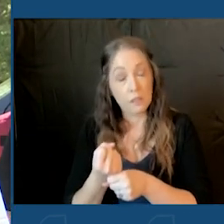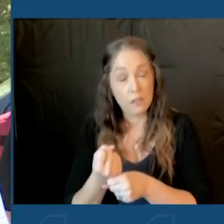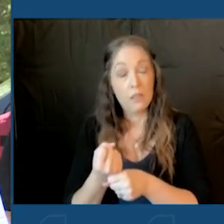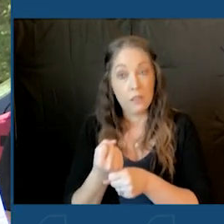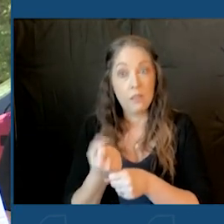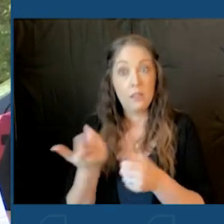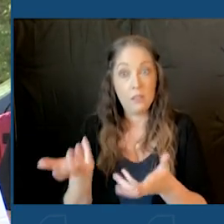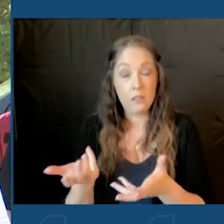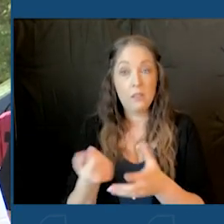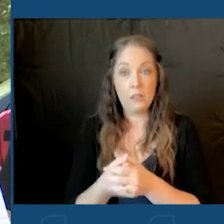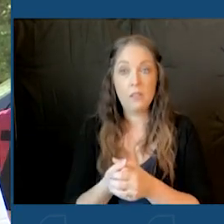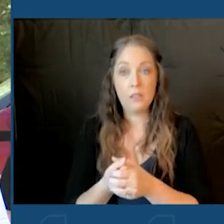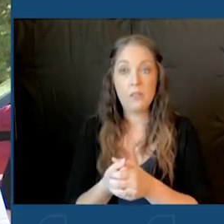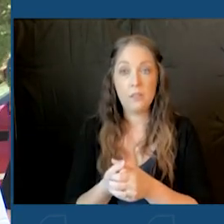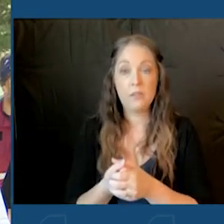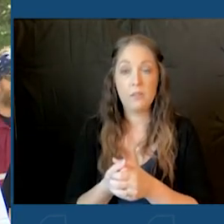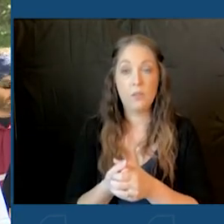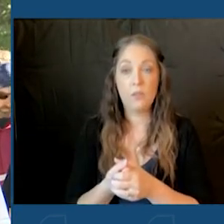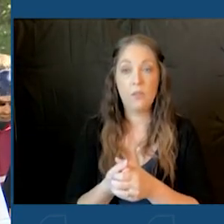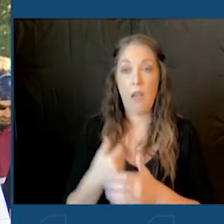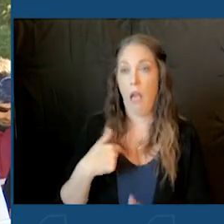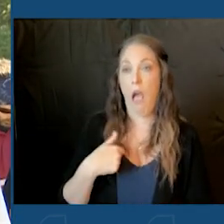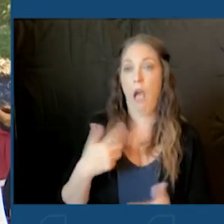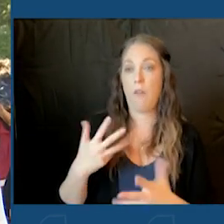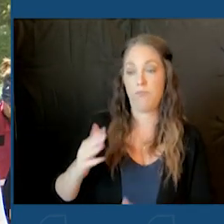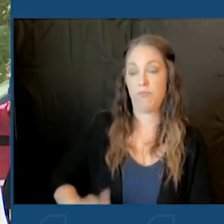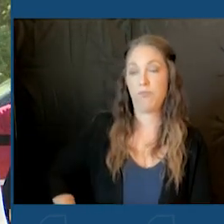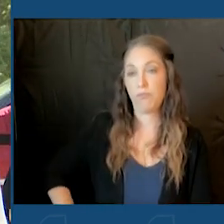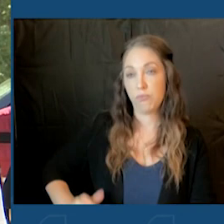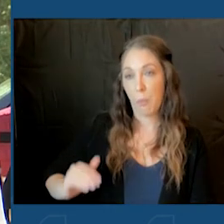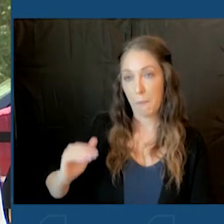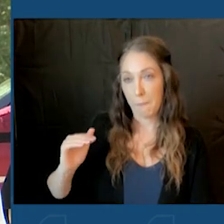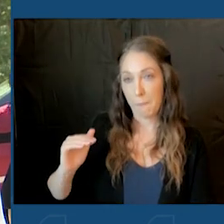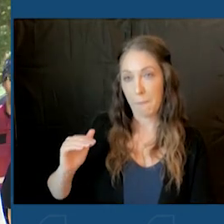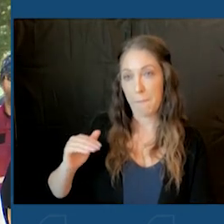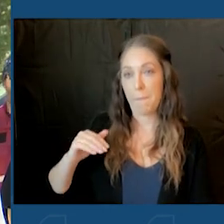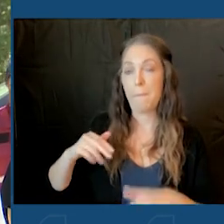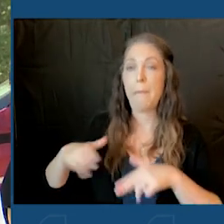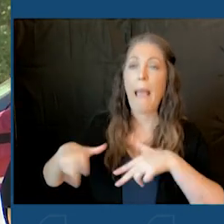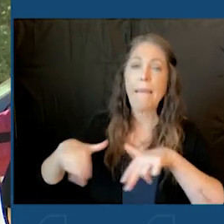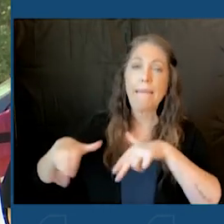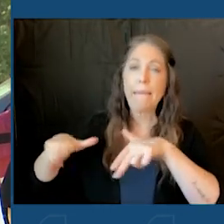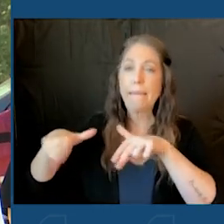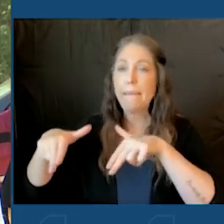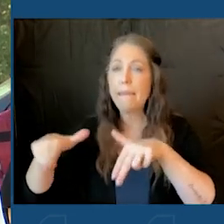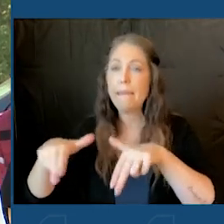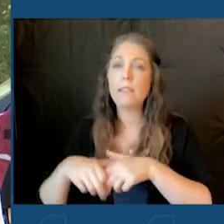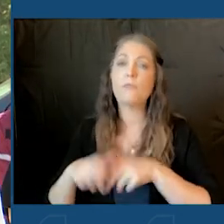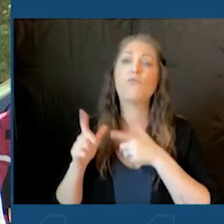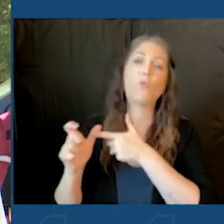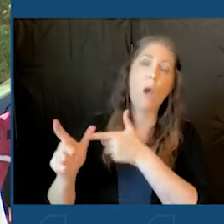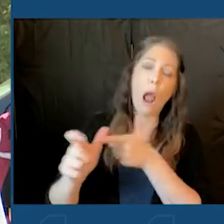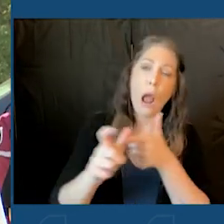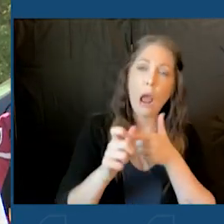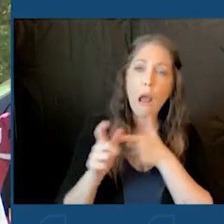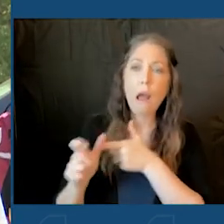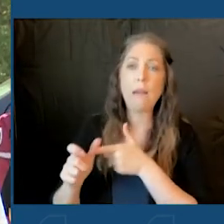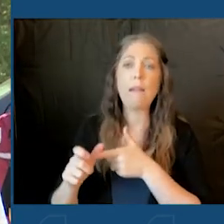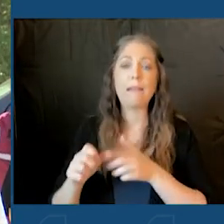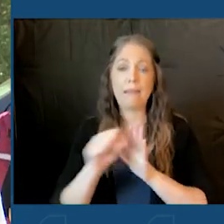And I grew up hiking and running an awful lot of miles in Minnewaska State